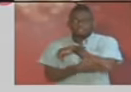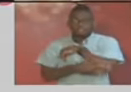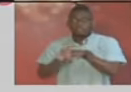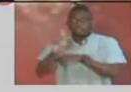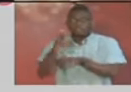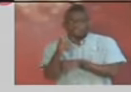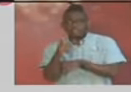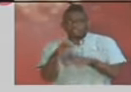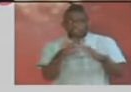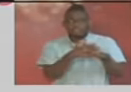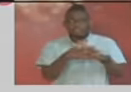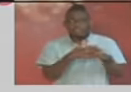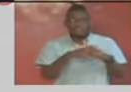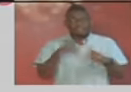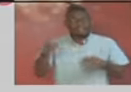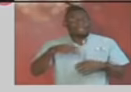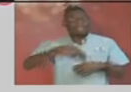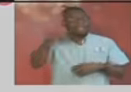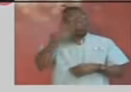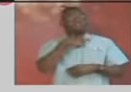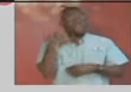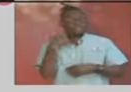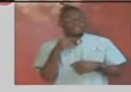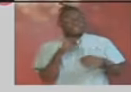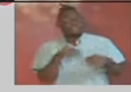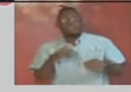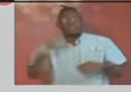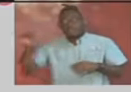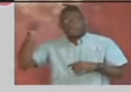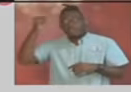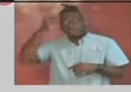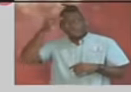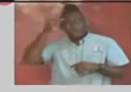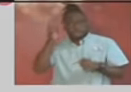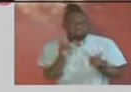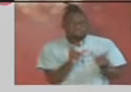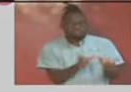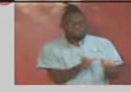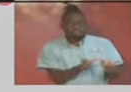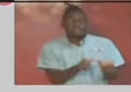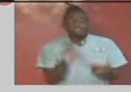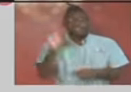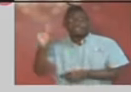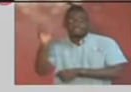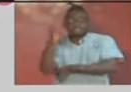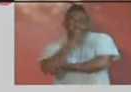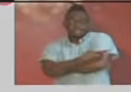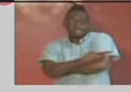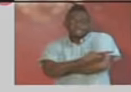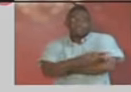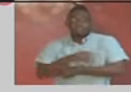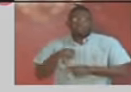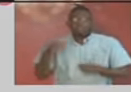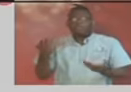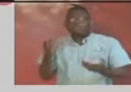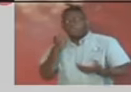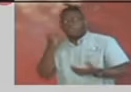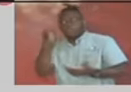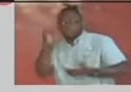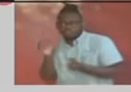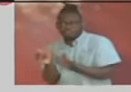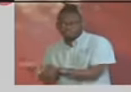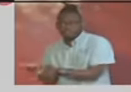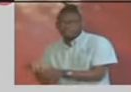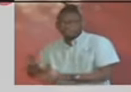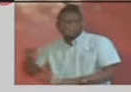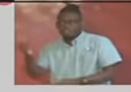Persons are required to stay in state quarantine for 7 days and then followed by home quarantine for additional 7 days. So there's a state quarantine period